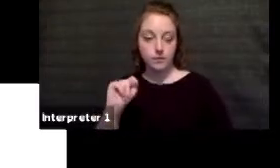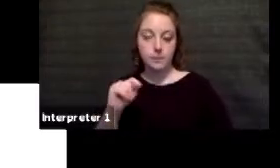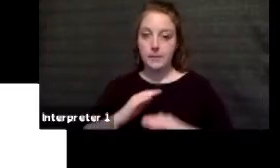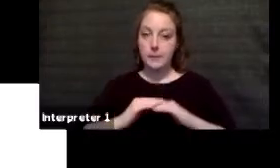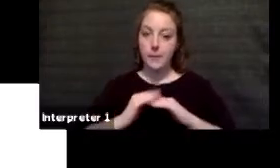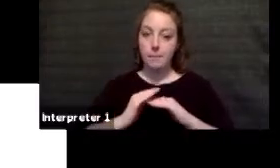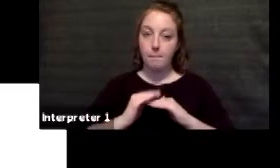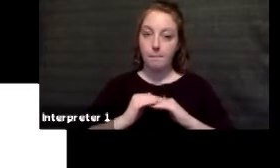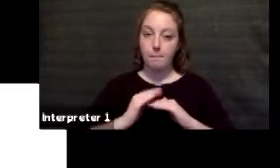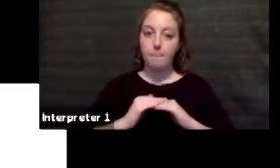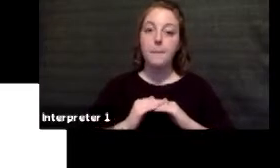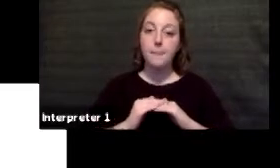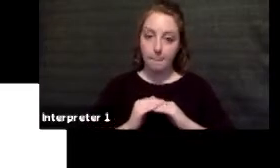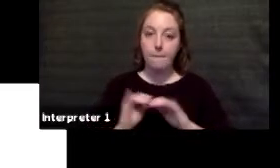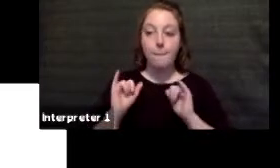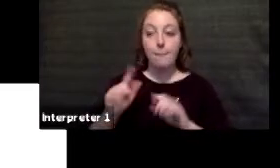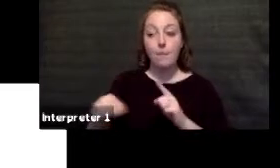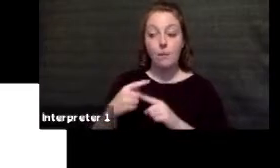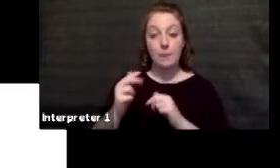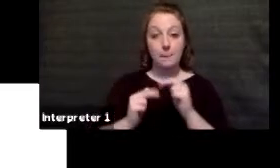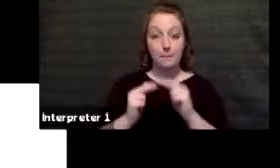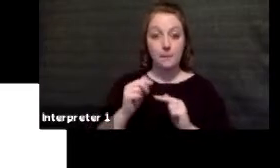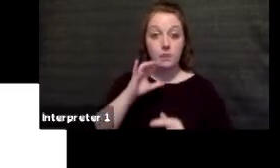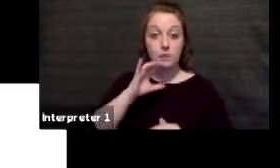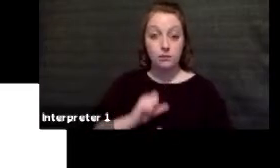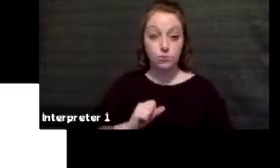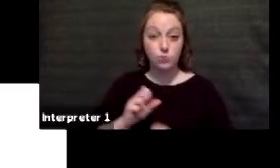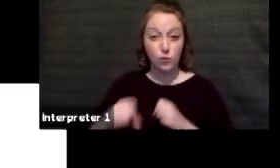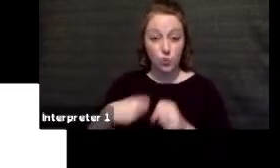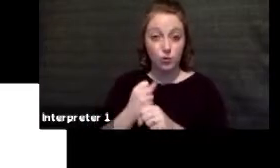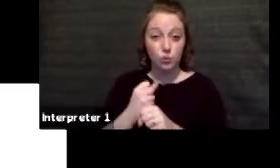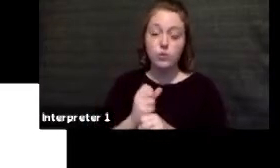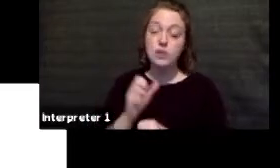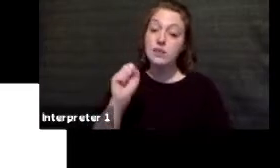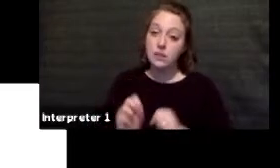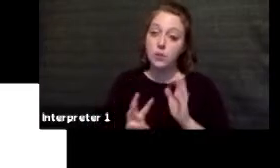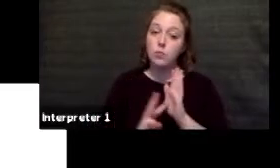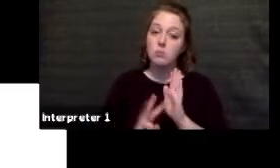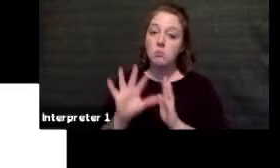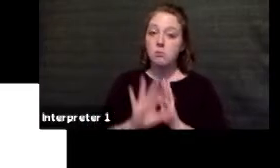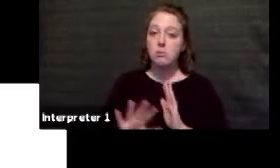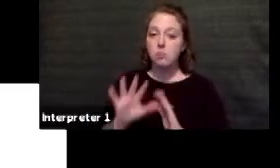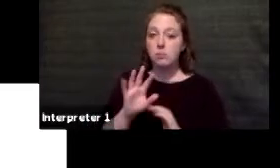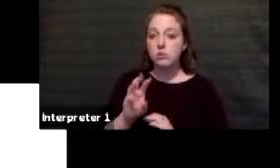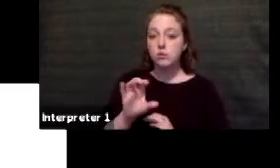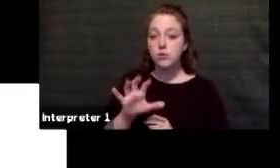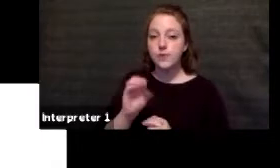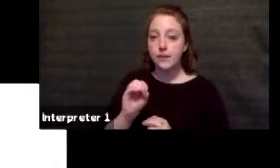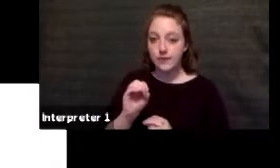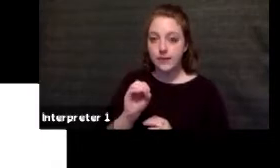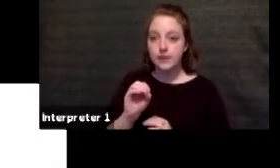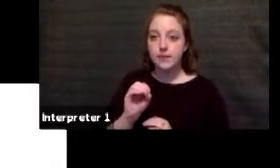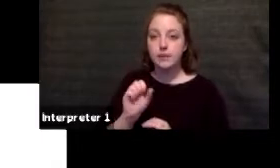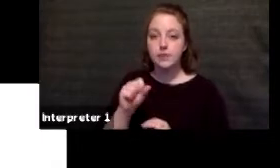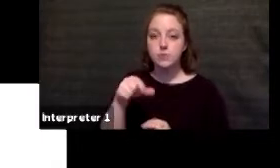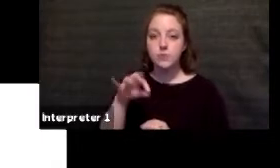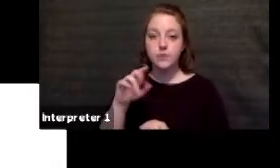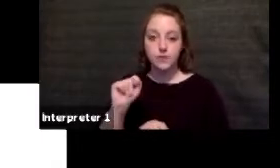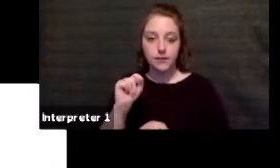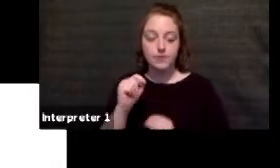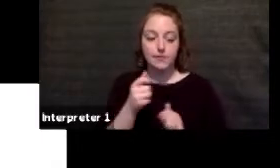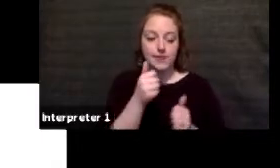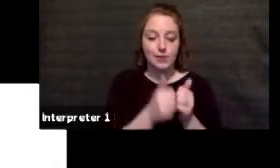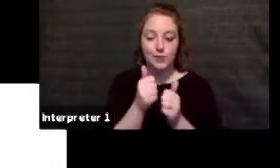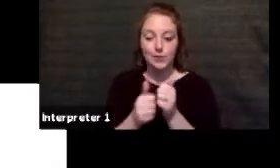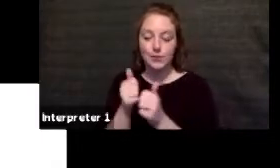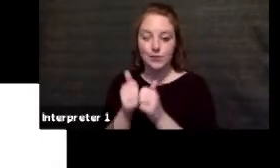at the age they were built, uh, we looked yesterday, South Waco is roughly about 650 square feet per student. I've not looked at the